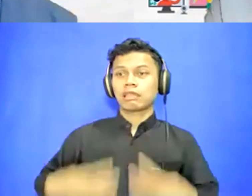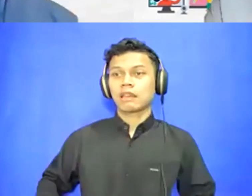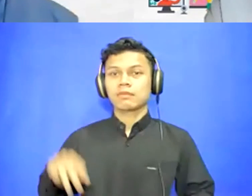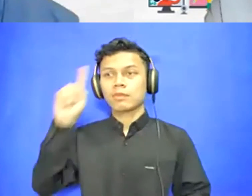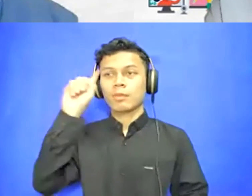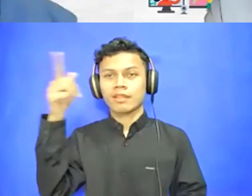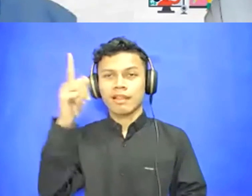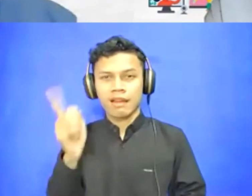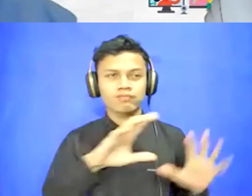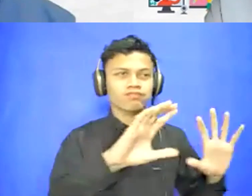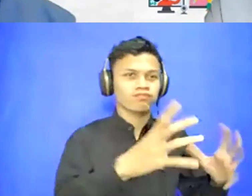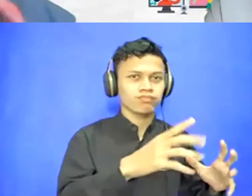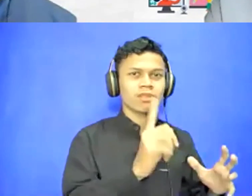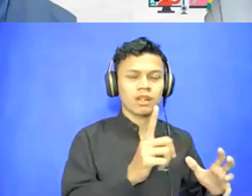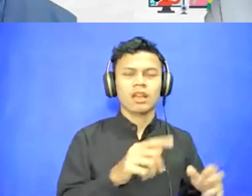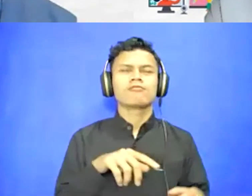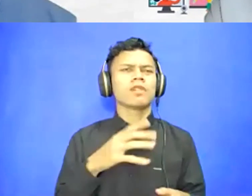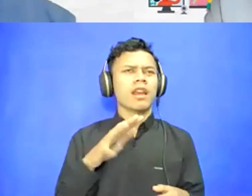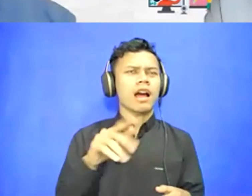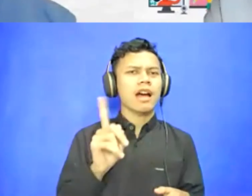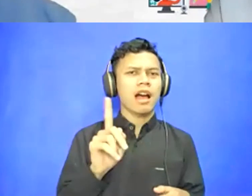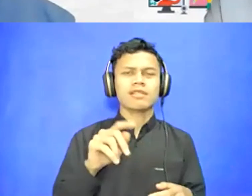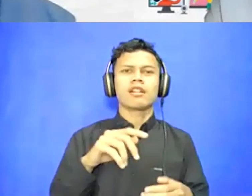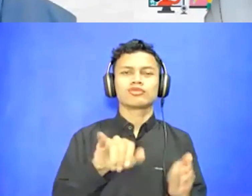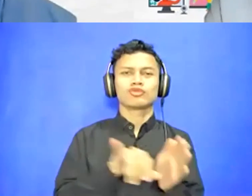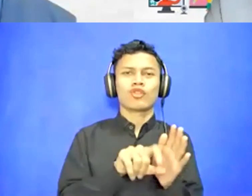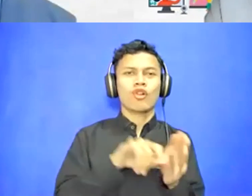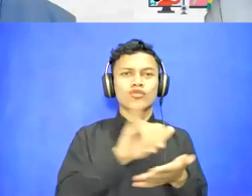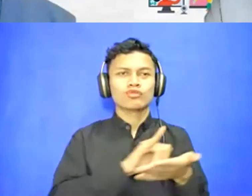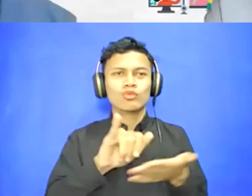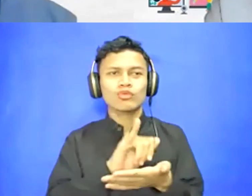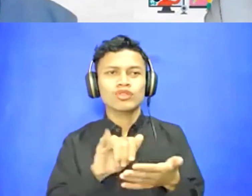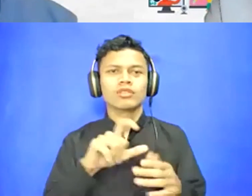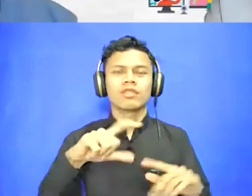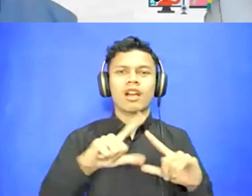regulations. New York, Massachusetts, California, Texas, Rhode Island.